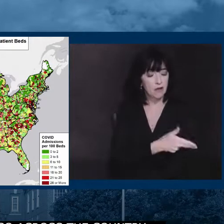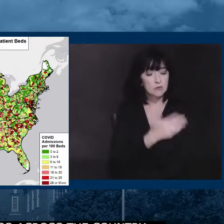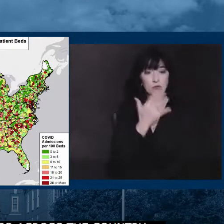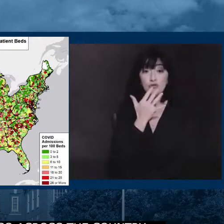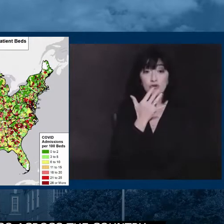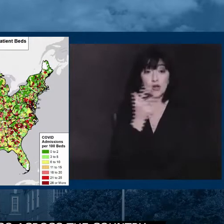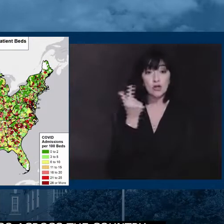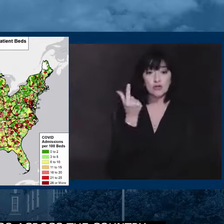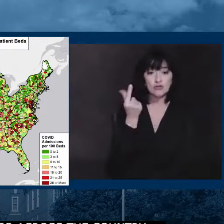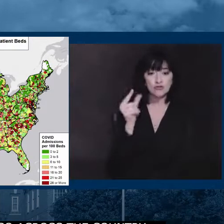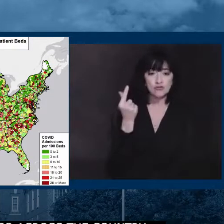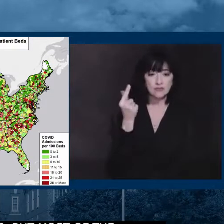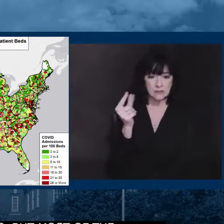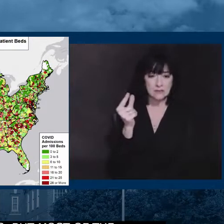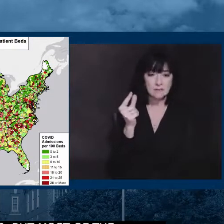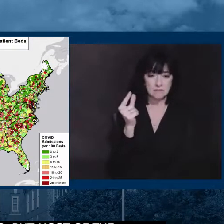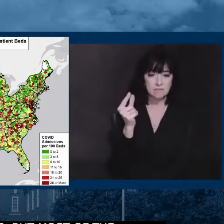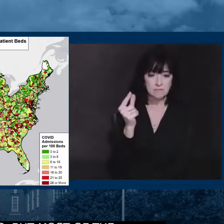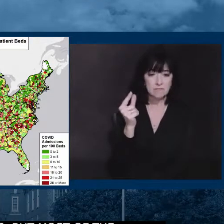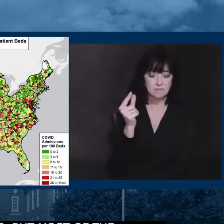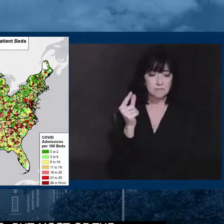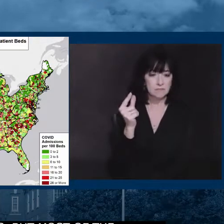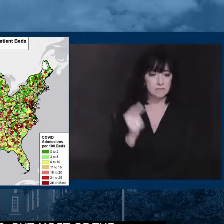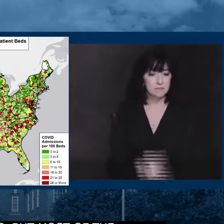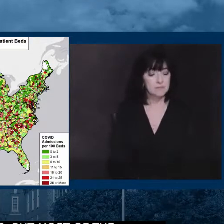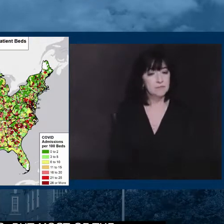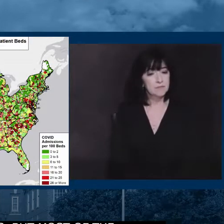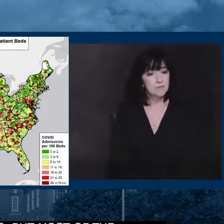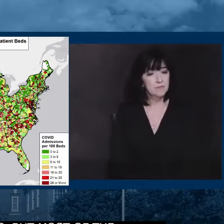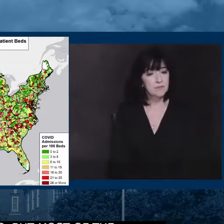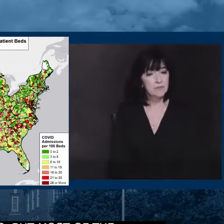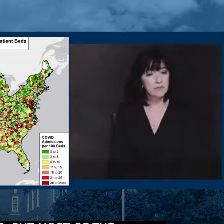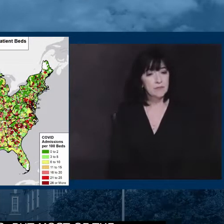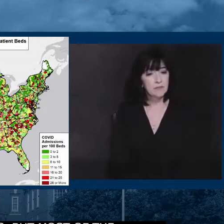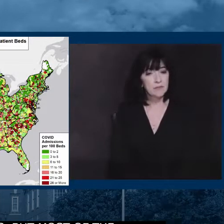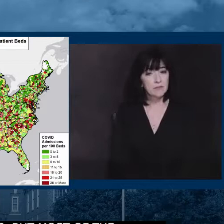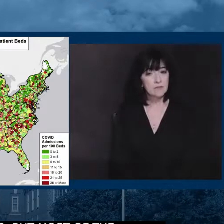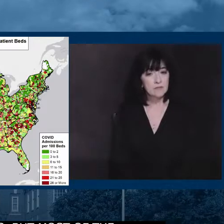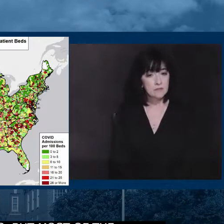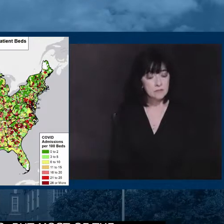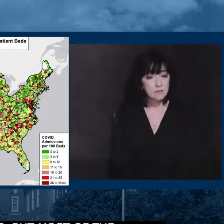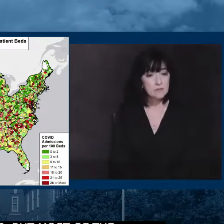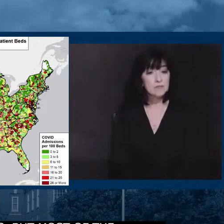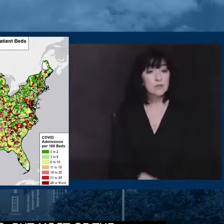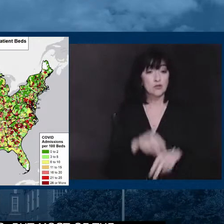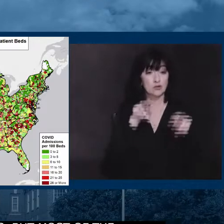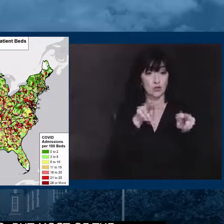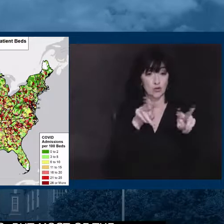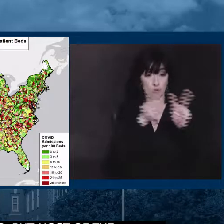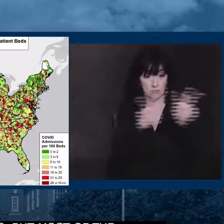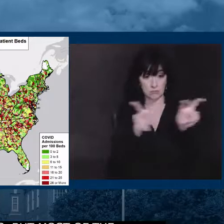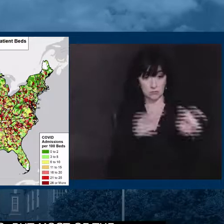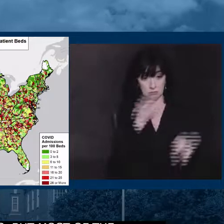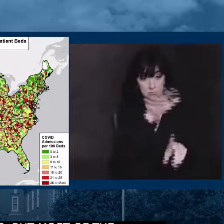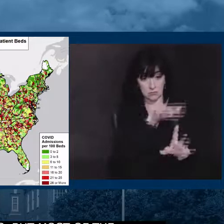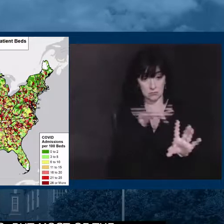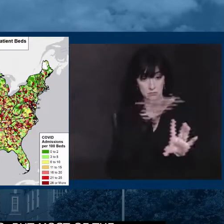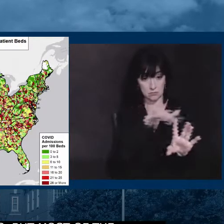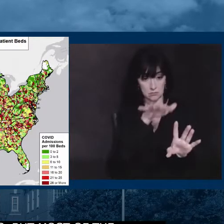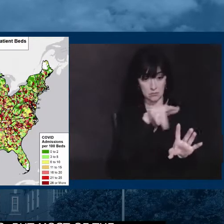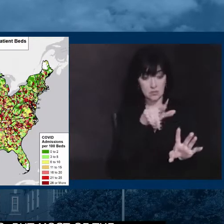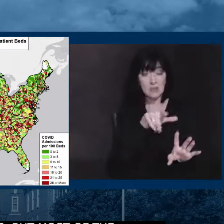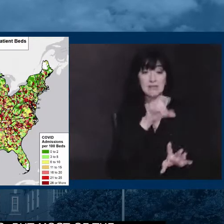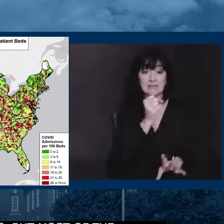lowest categories of admission. As if you move from September to October, which is the